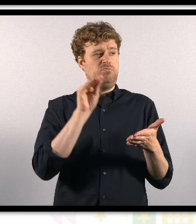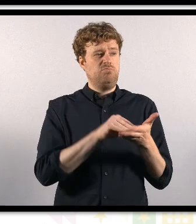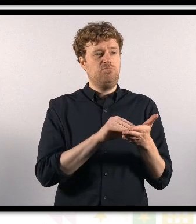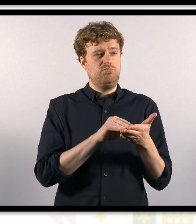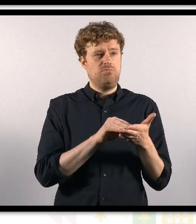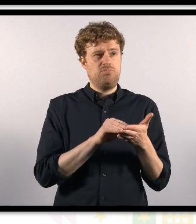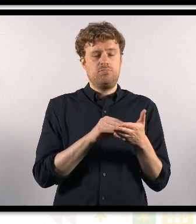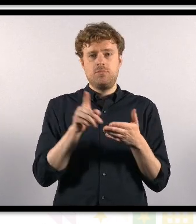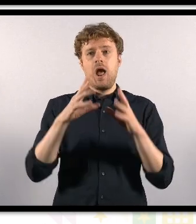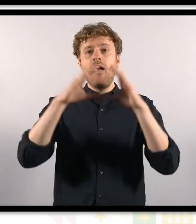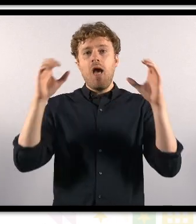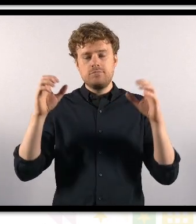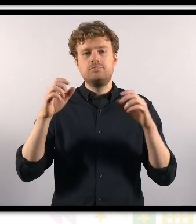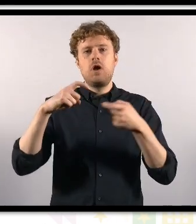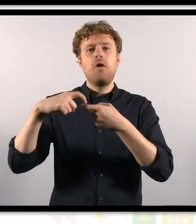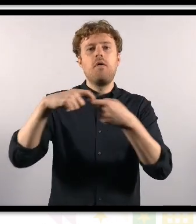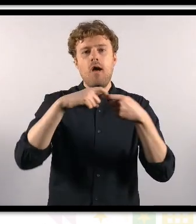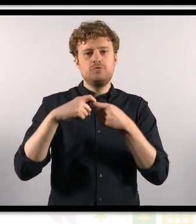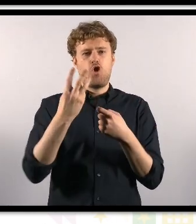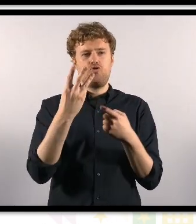click in to see all the details.